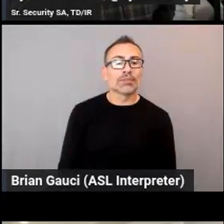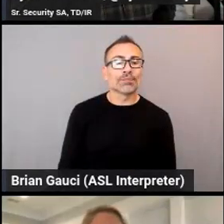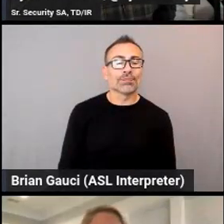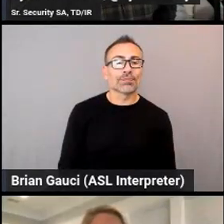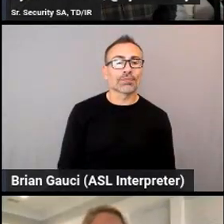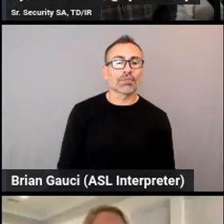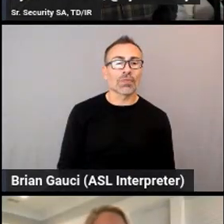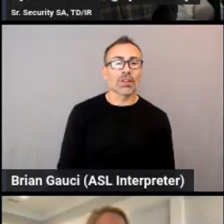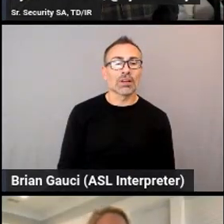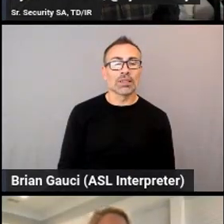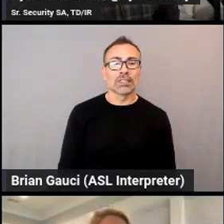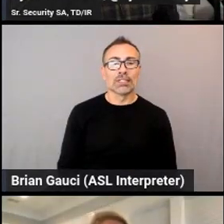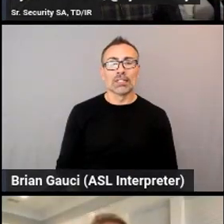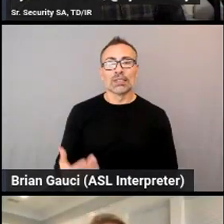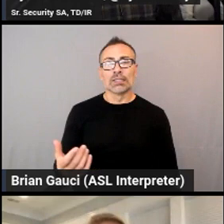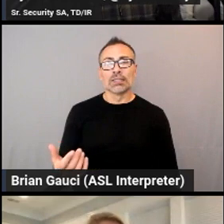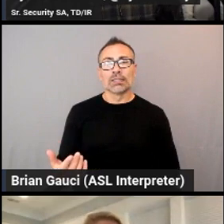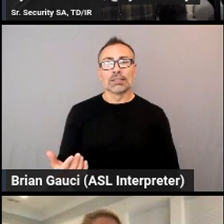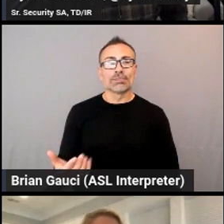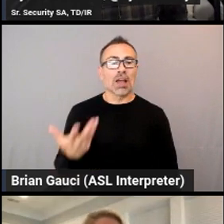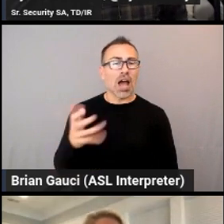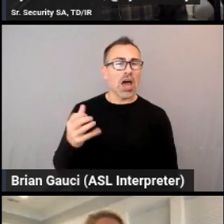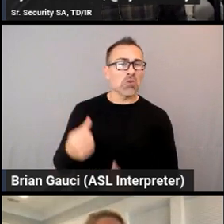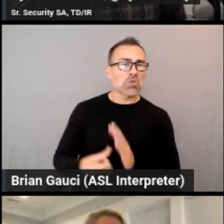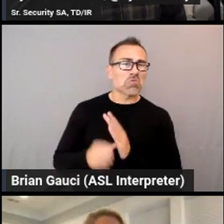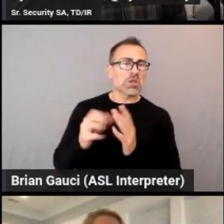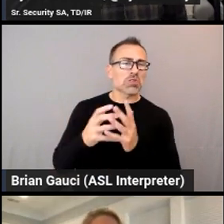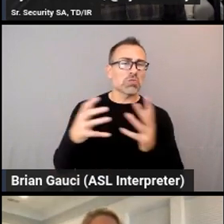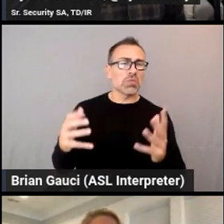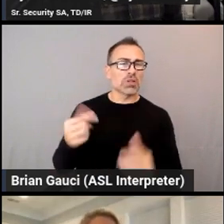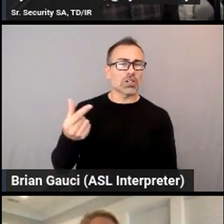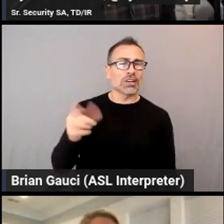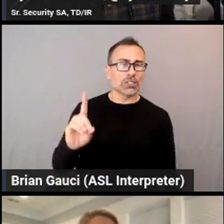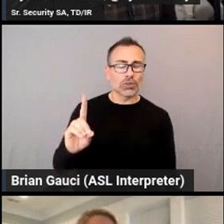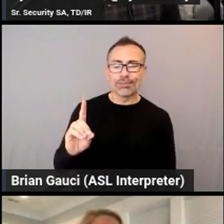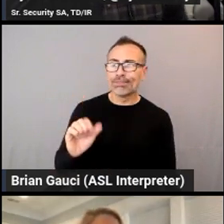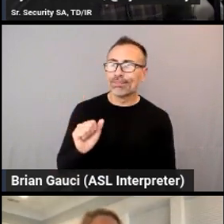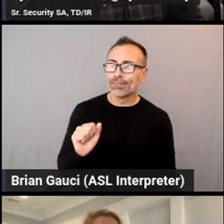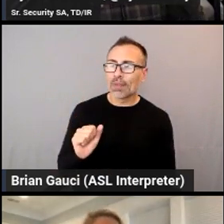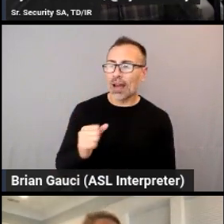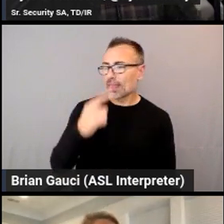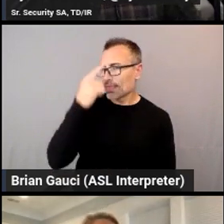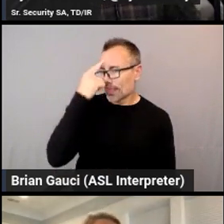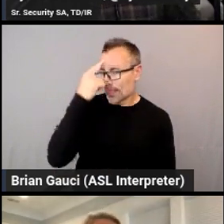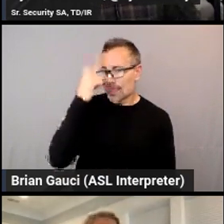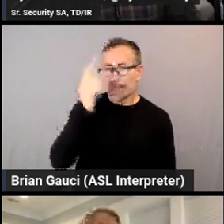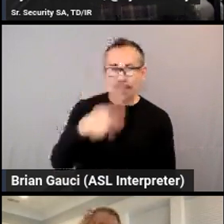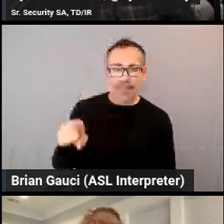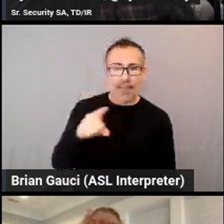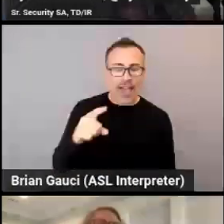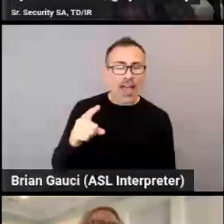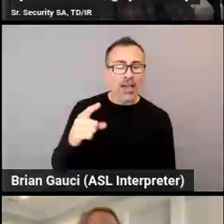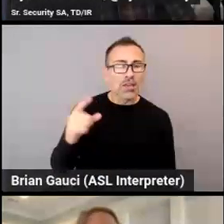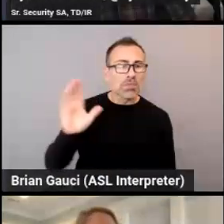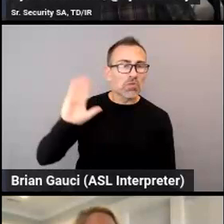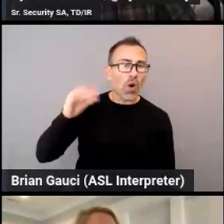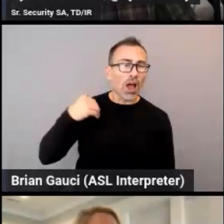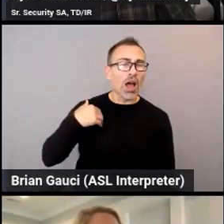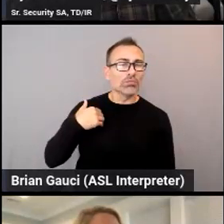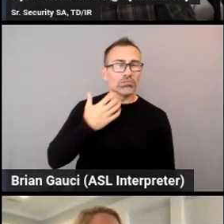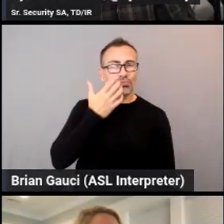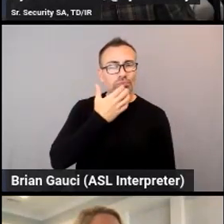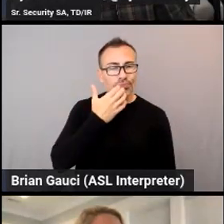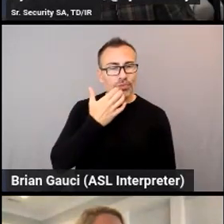to super reiterate on guard duty. I think, they obviously had this awesome demo before us.